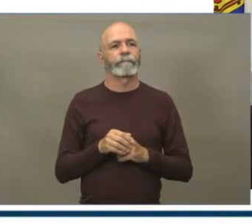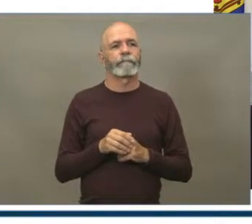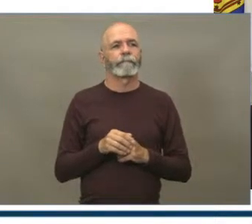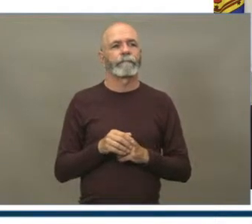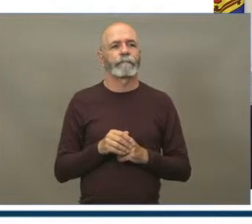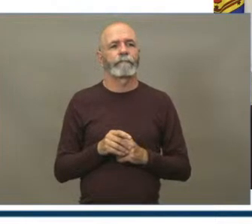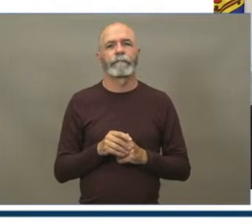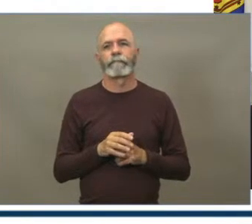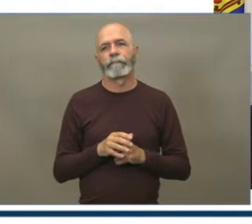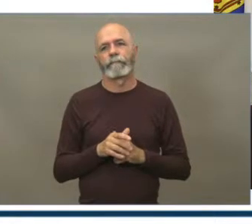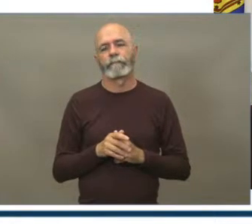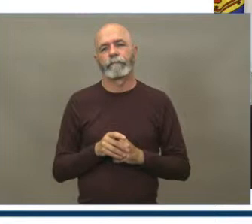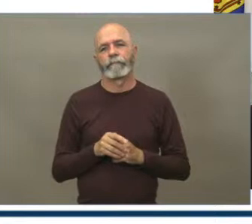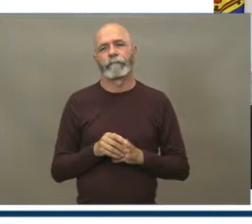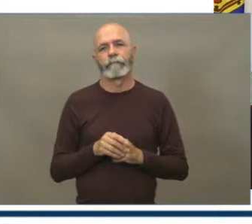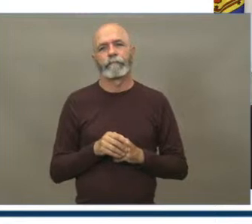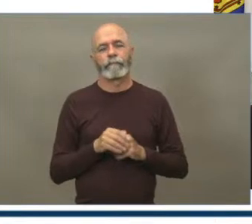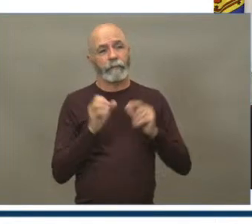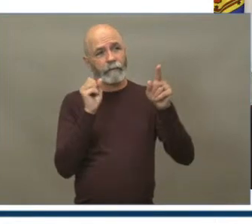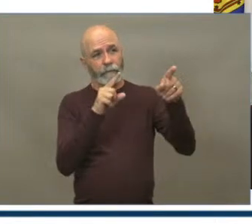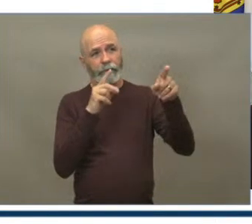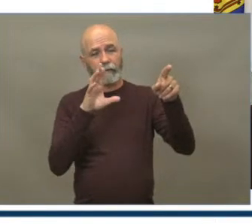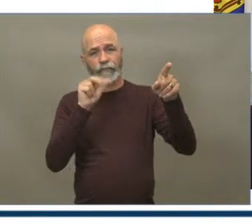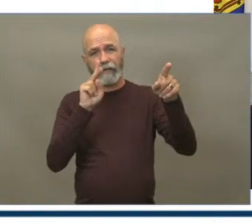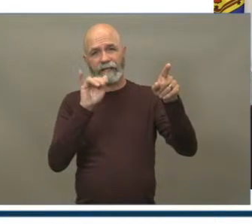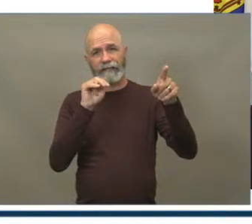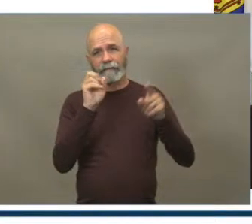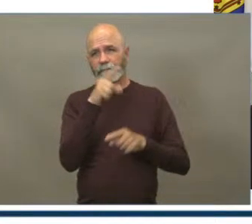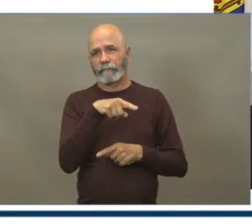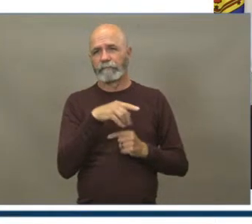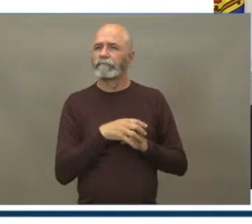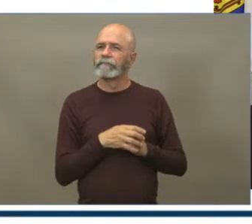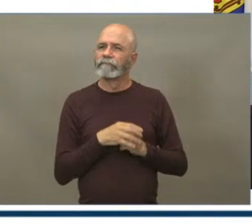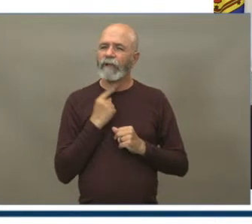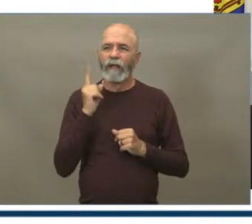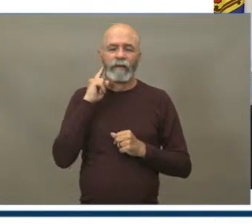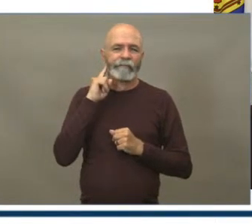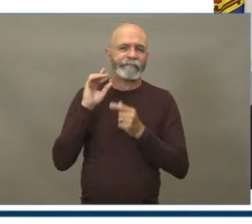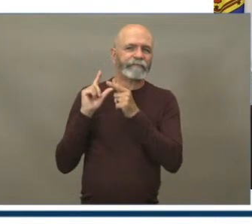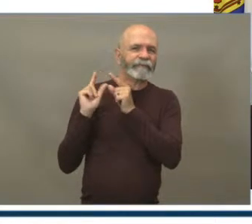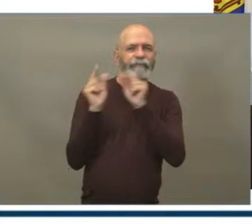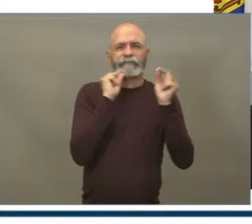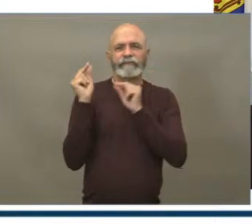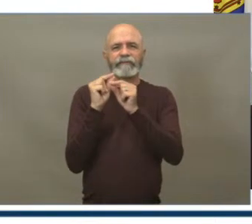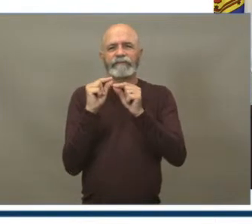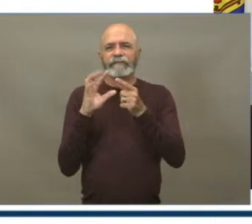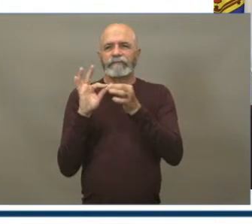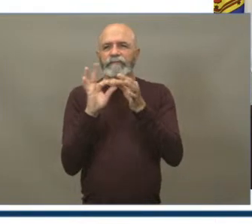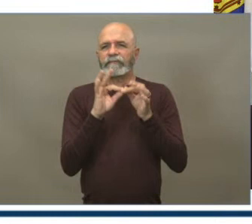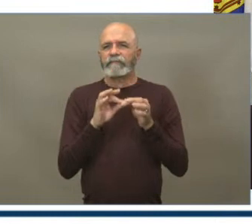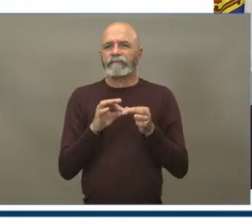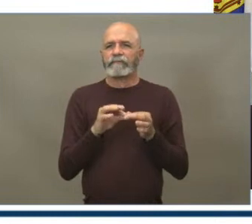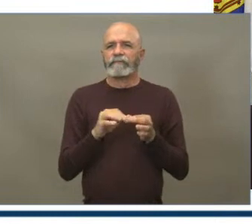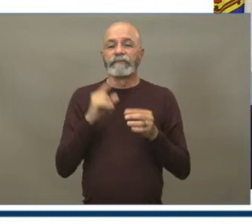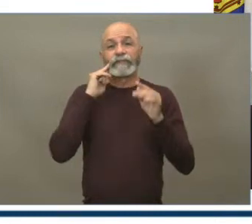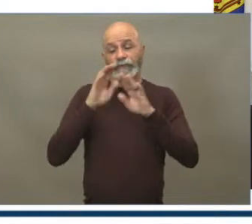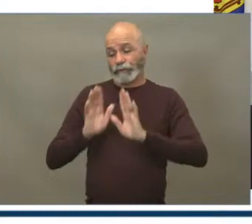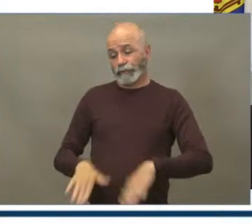Good afternoon. Premier Rankin, I'm hearing of widespread concerns from the child care sector in our